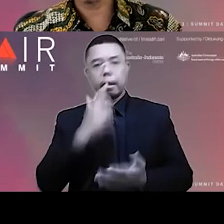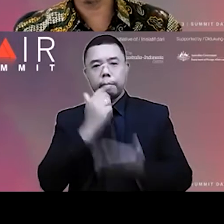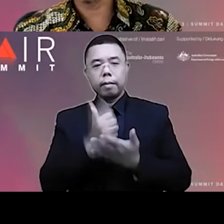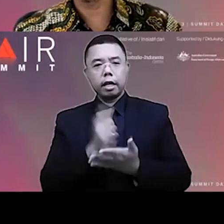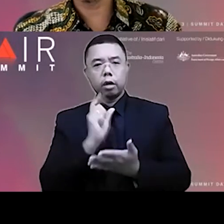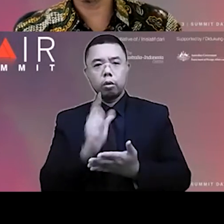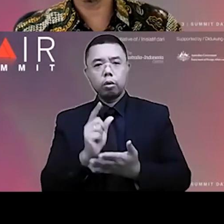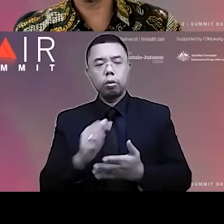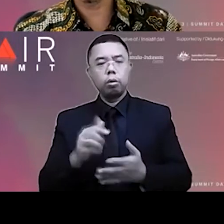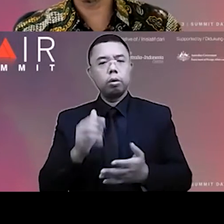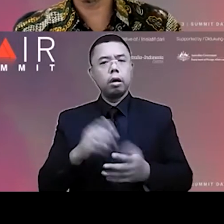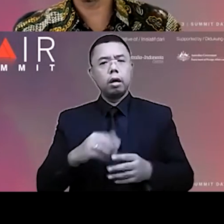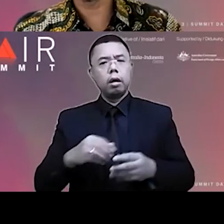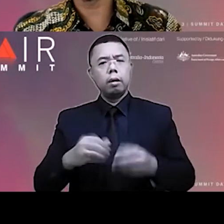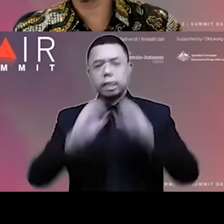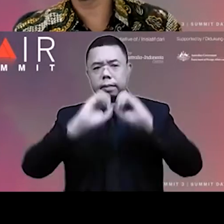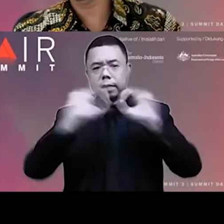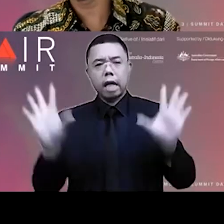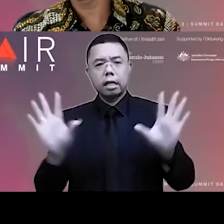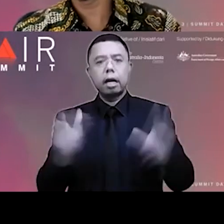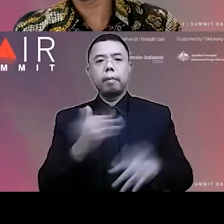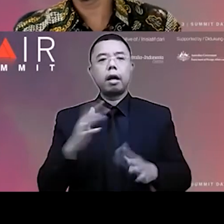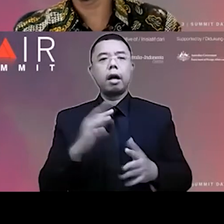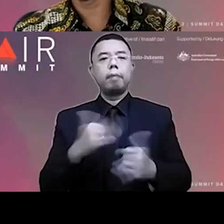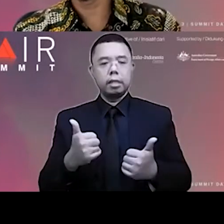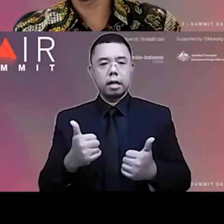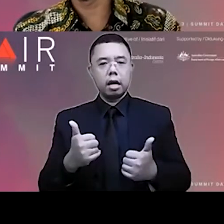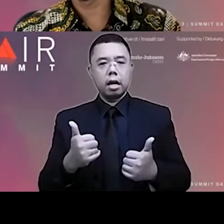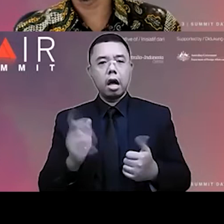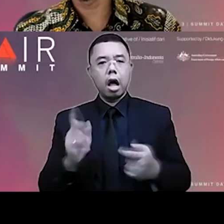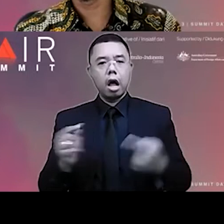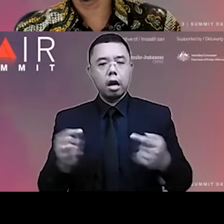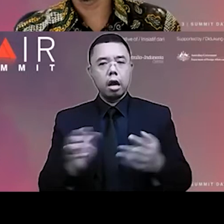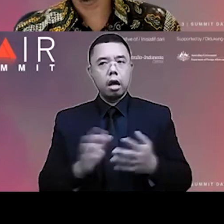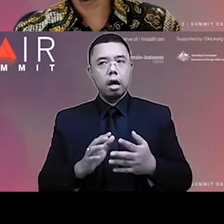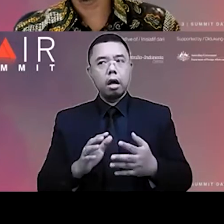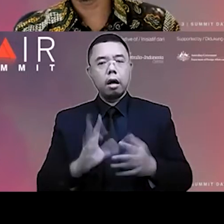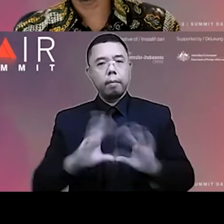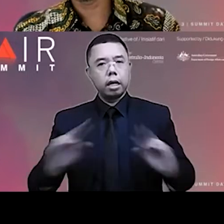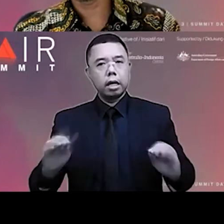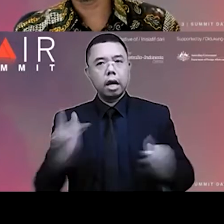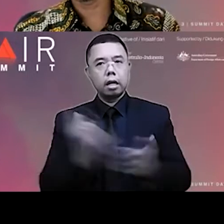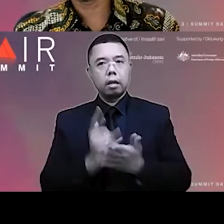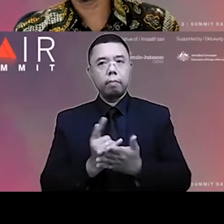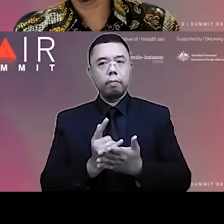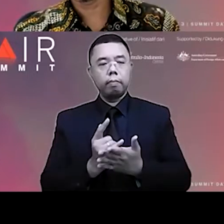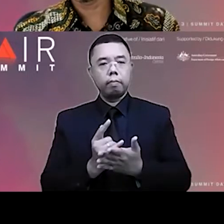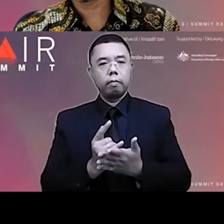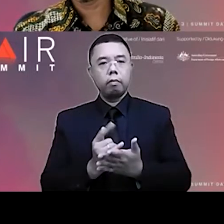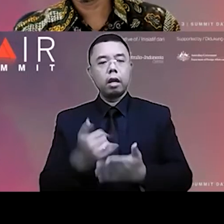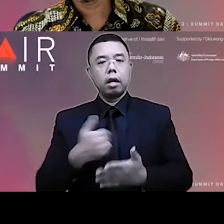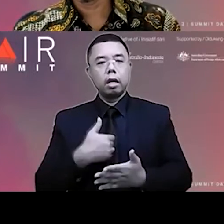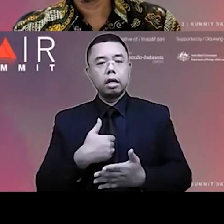during this difficult time. And I think, I guess what we should note with that is that we're talking